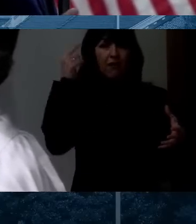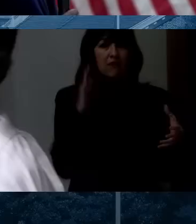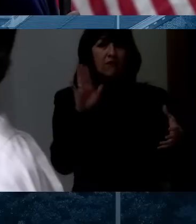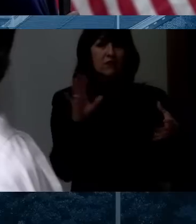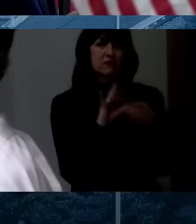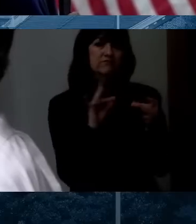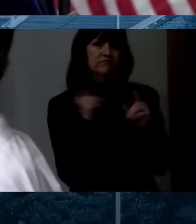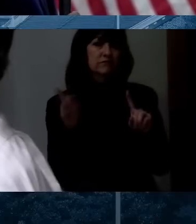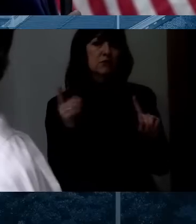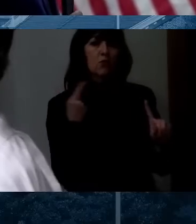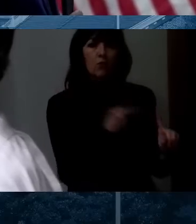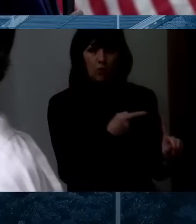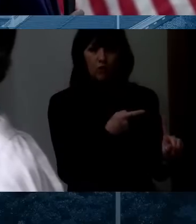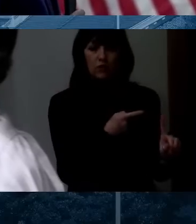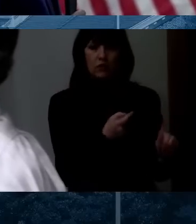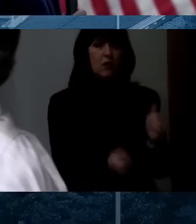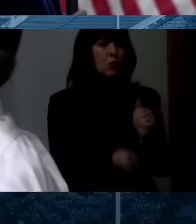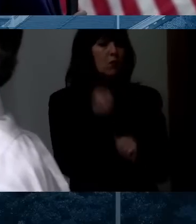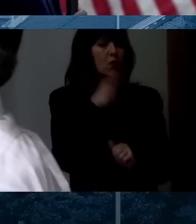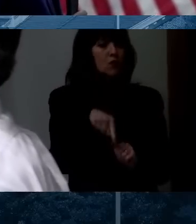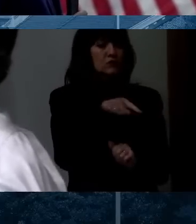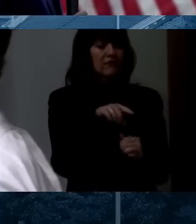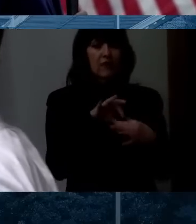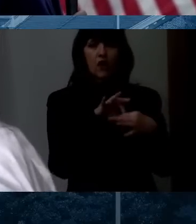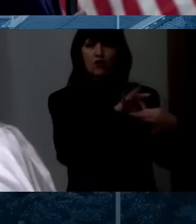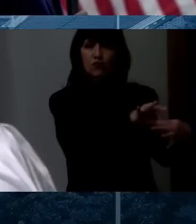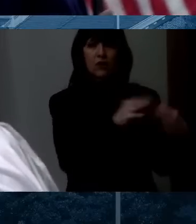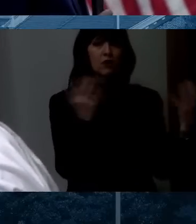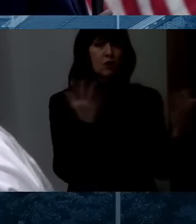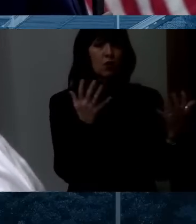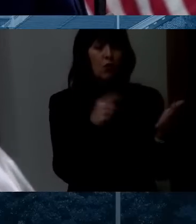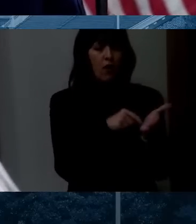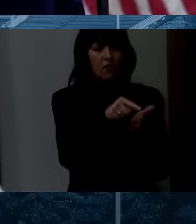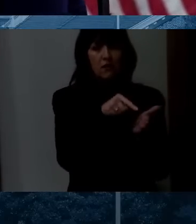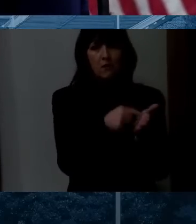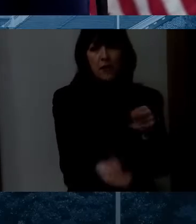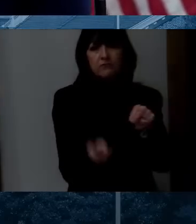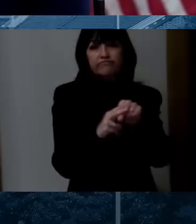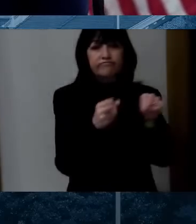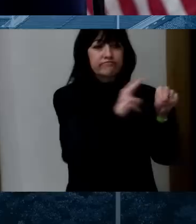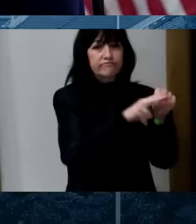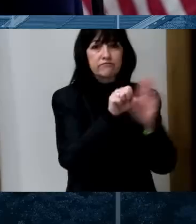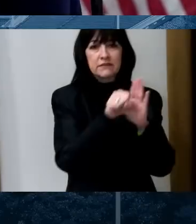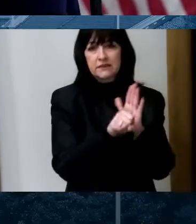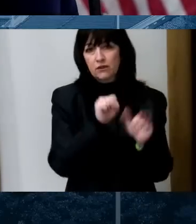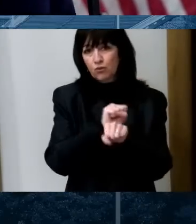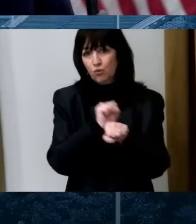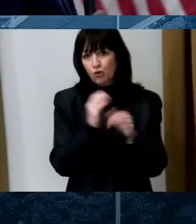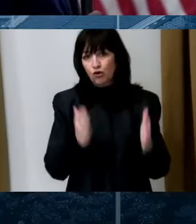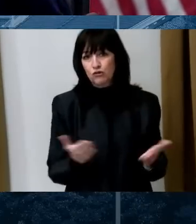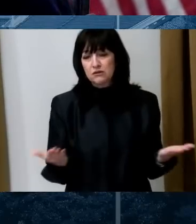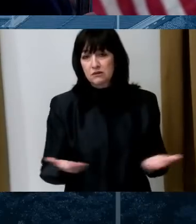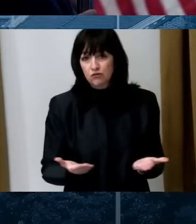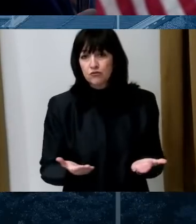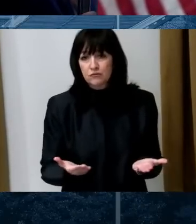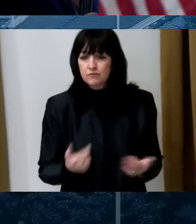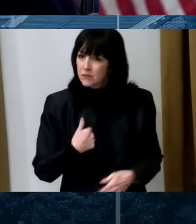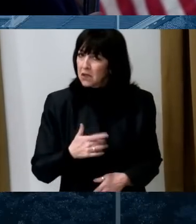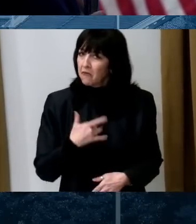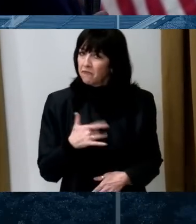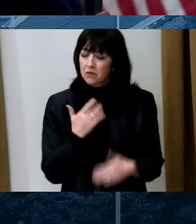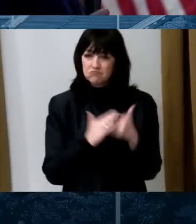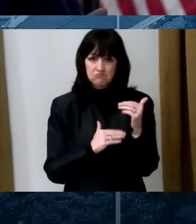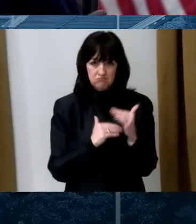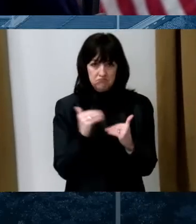that related to pay for our state employees. But we feel very